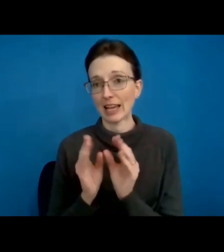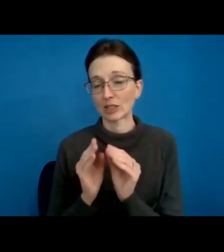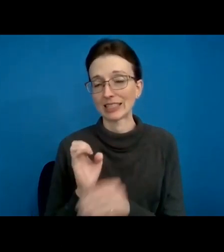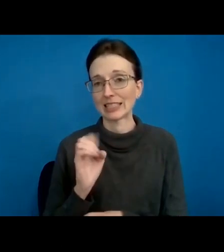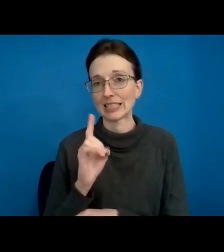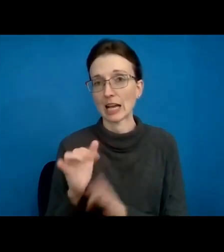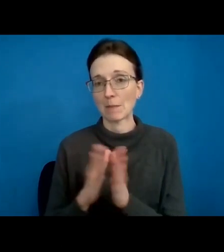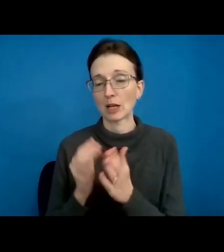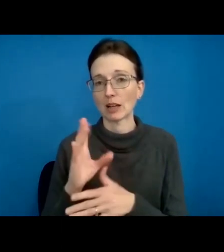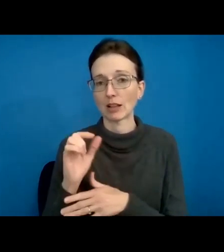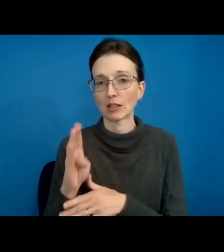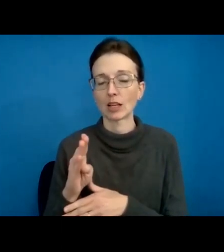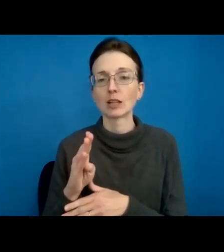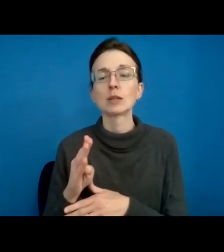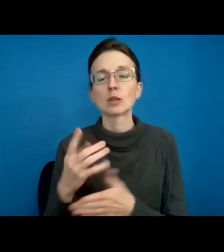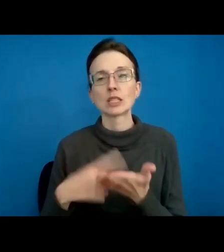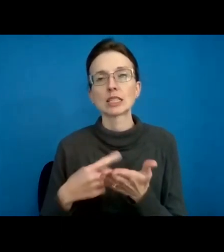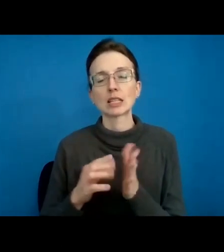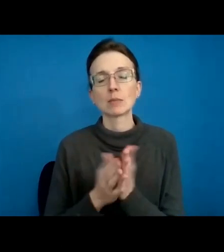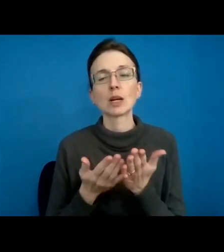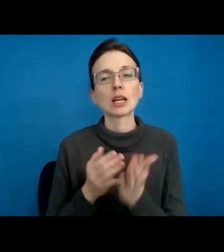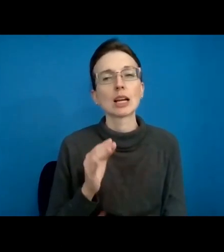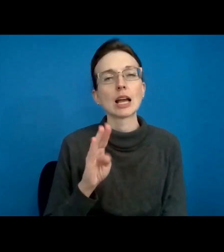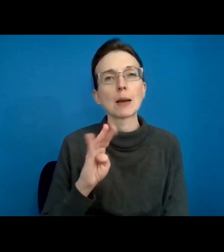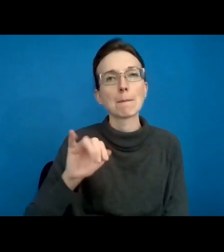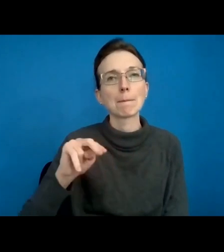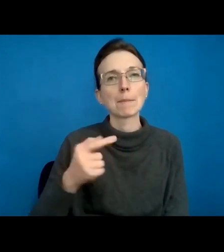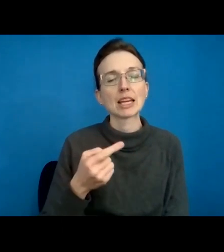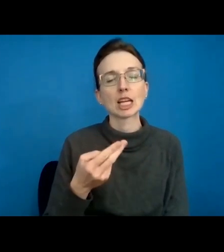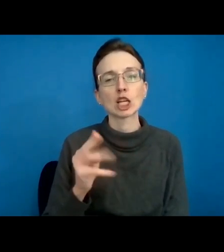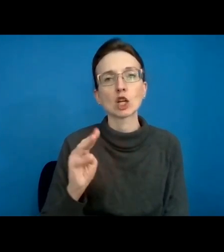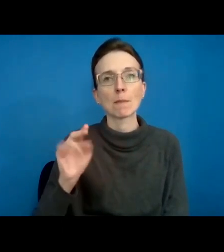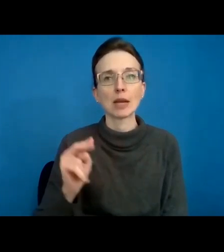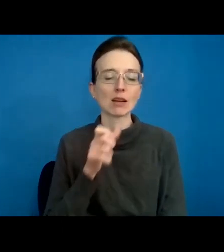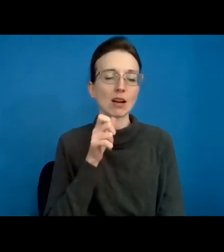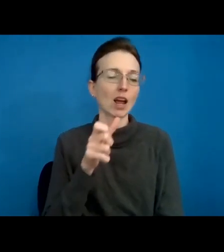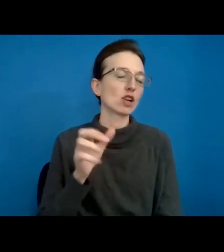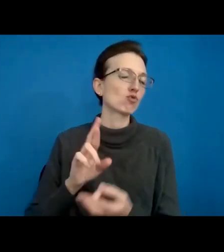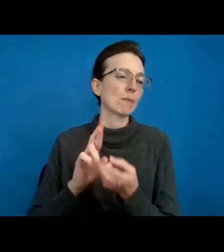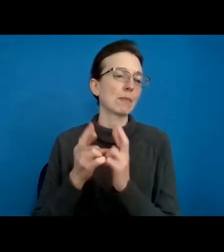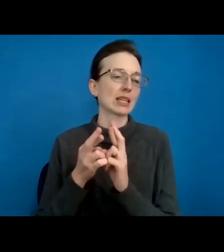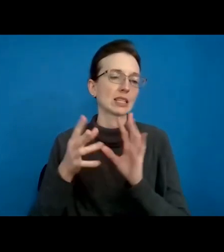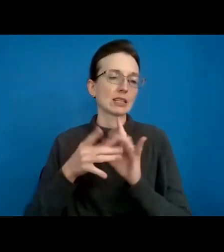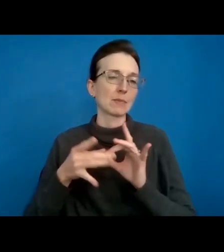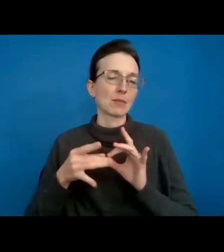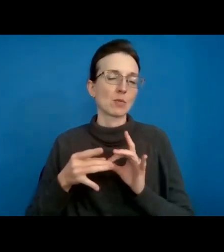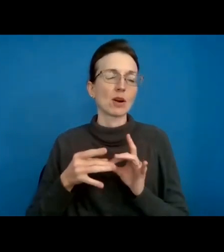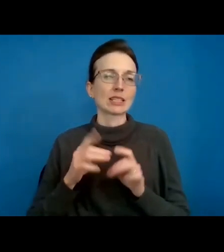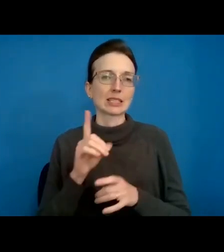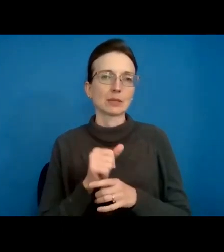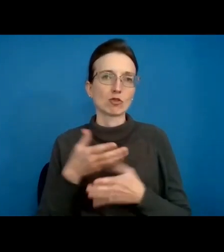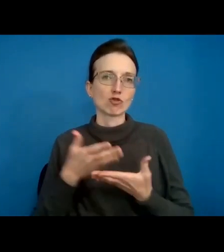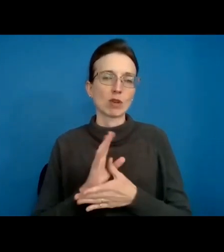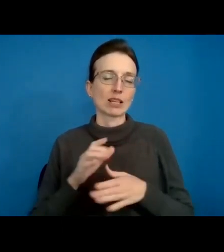we discuss the book Being Human, an Unrepentant Memoir of a Disability Rights Activist. And Lori has dropped